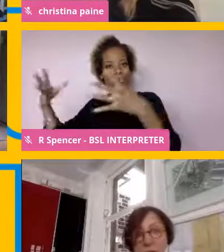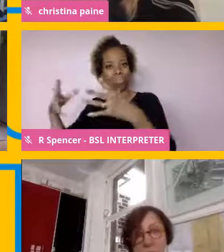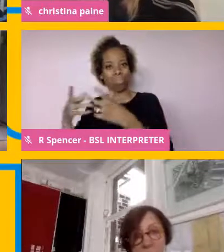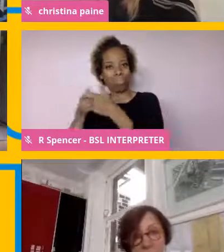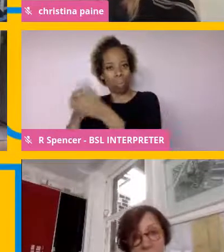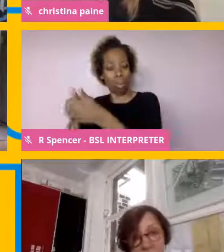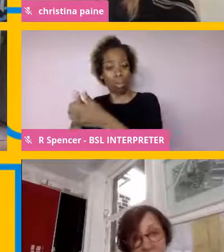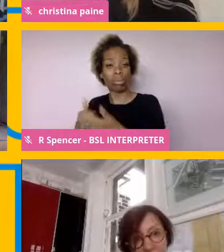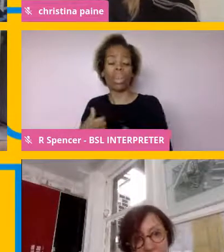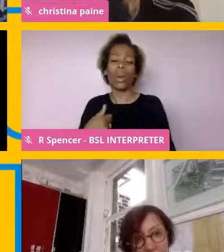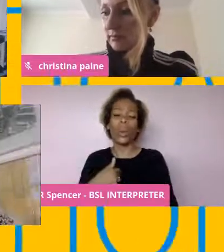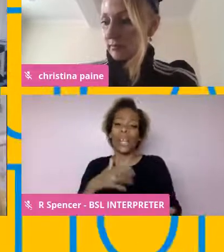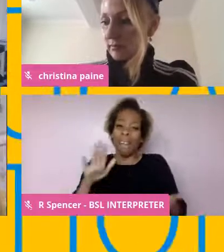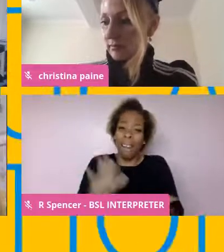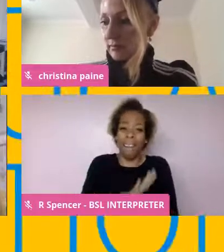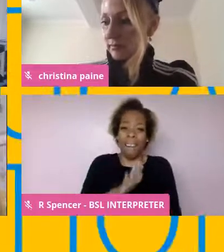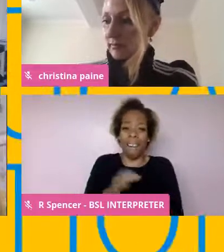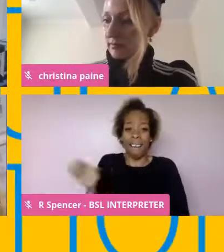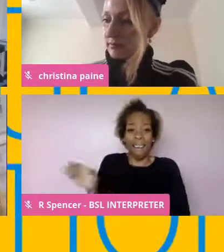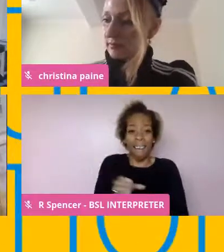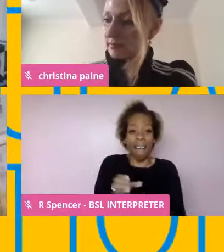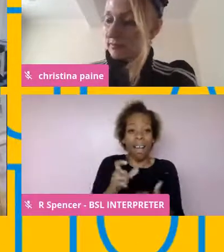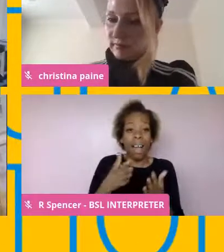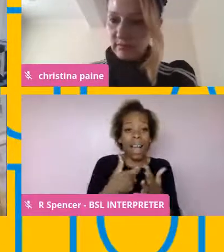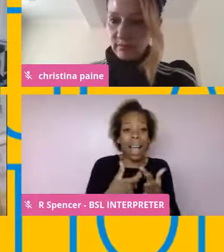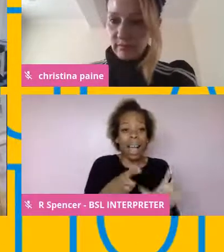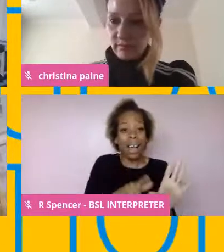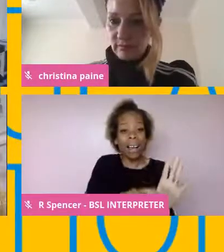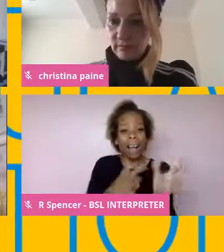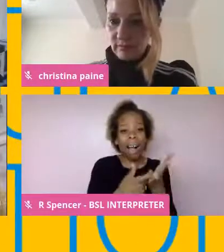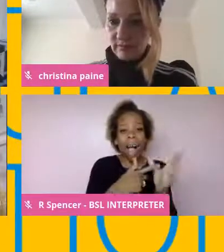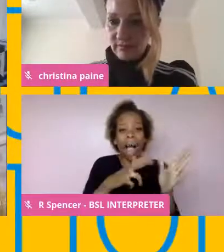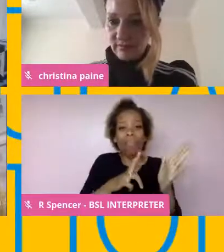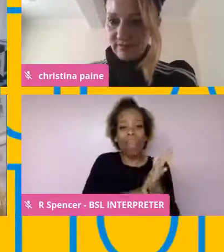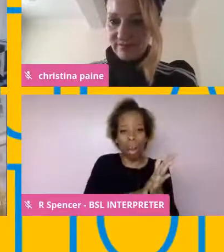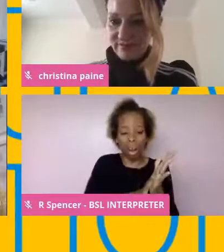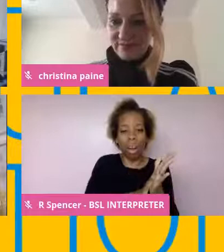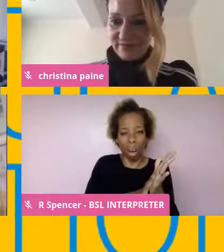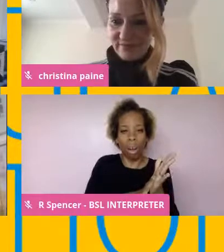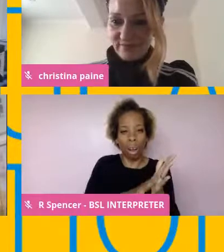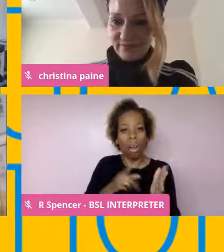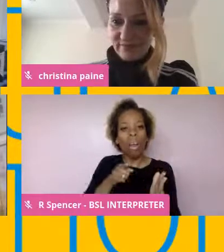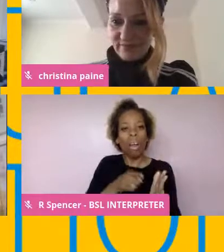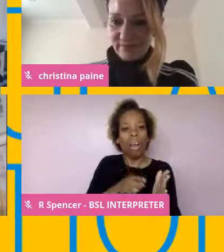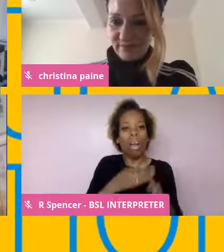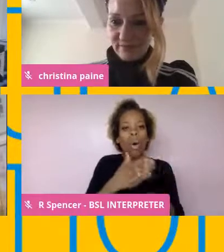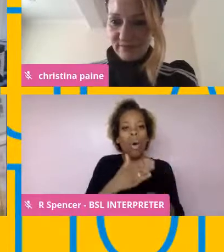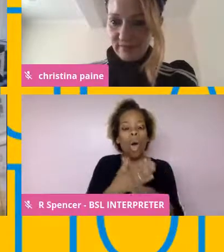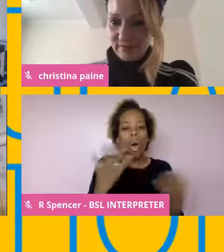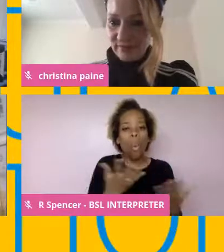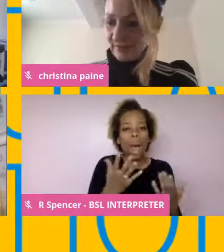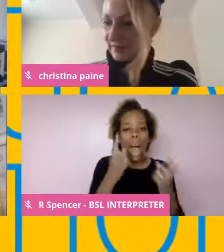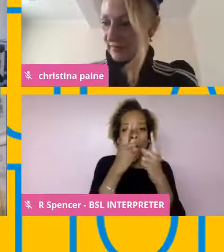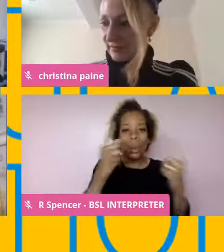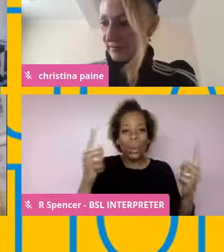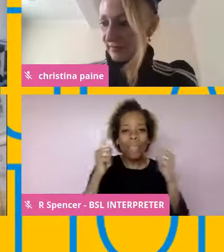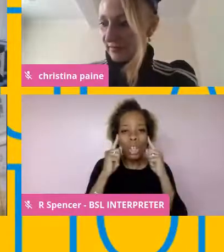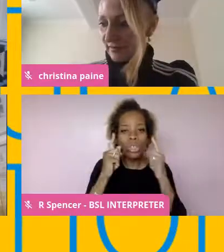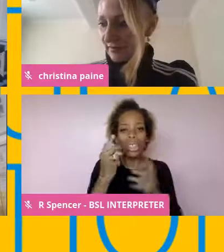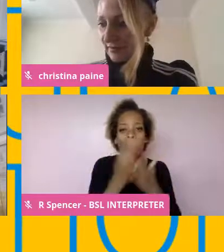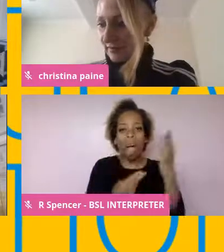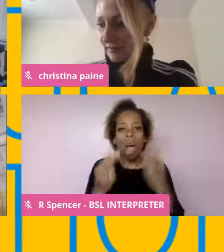have Kyron here with us from University of the Arts London, just to talk to us about organising